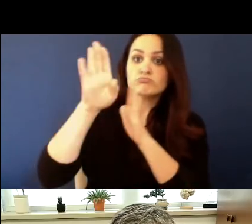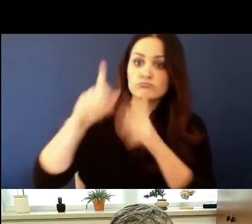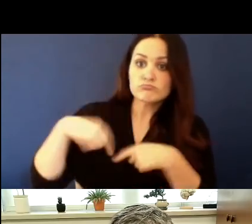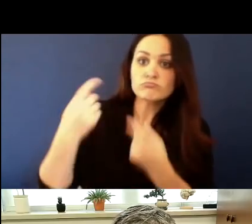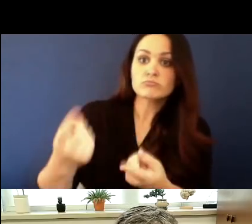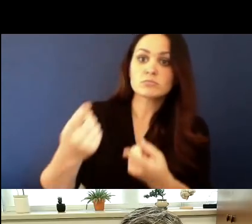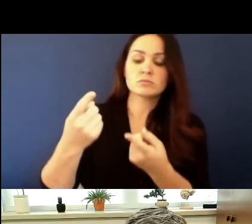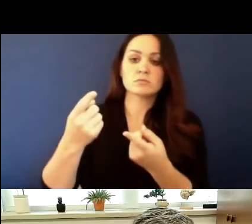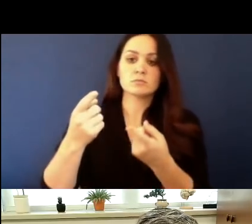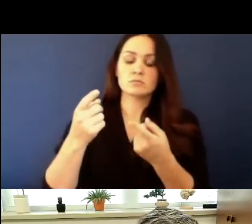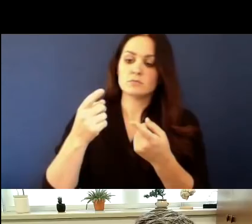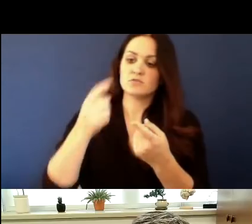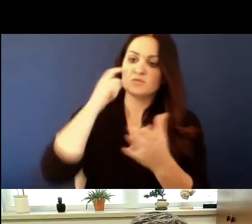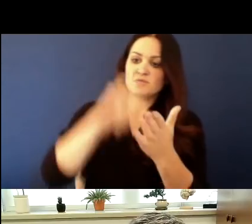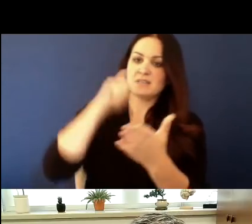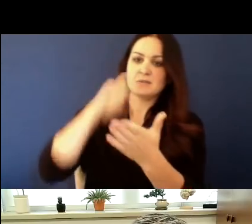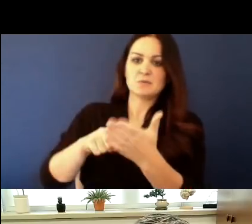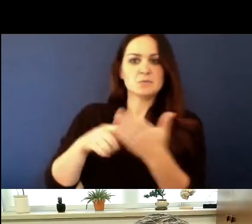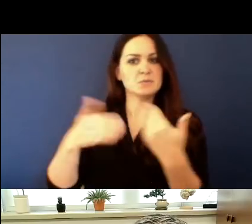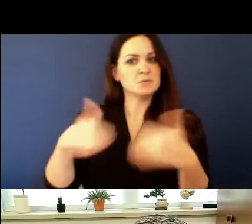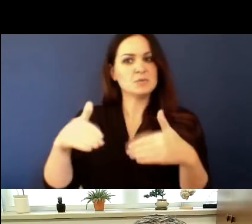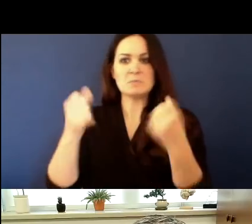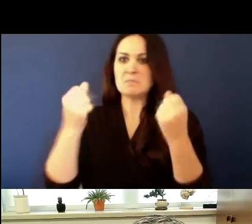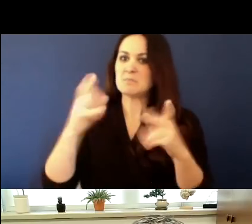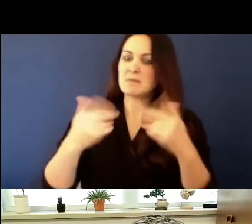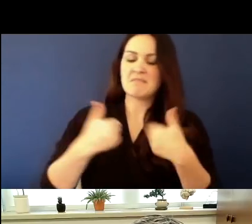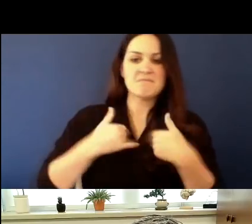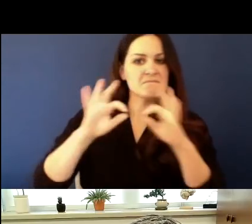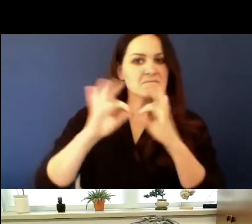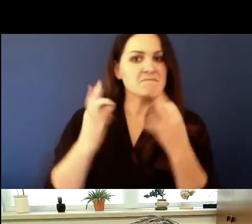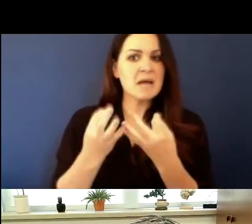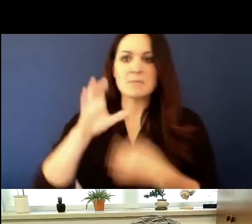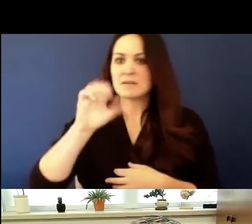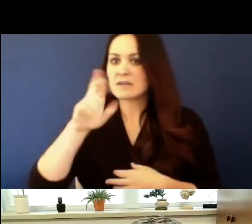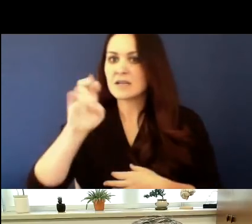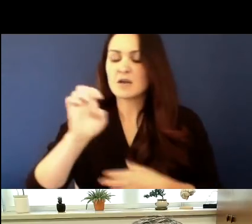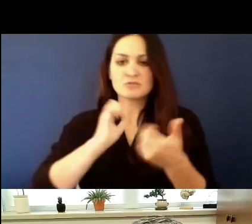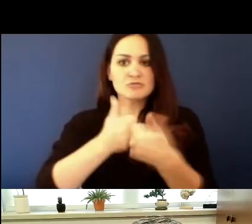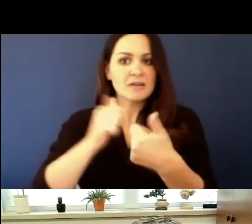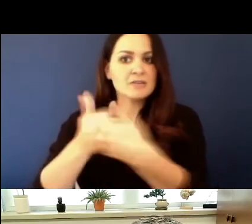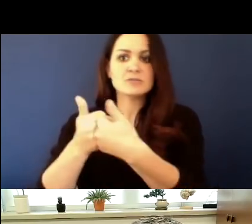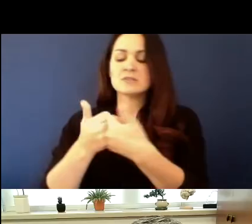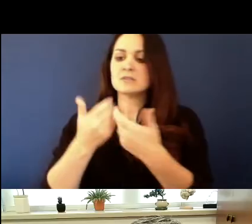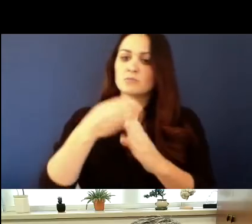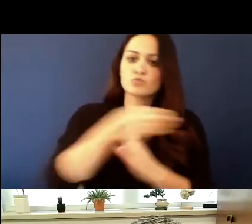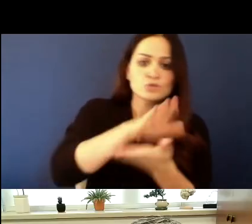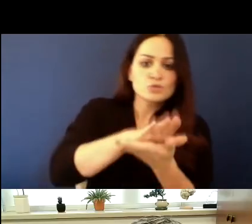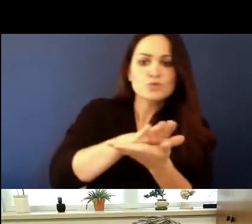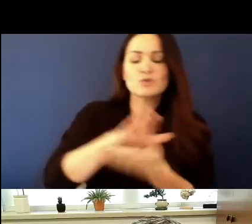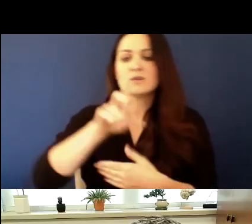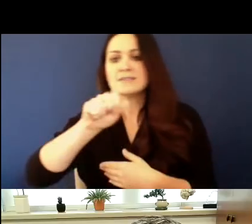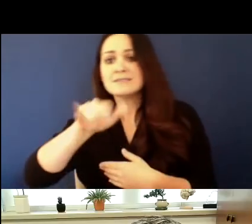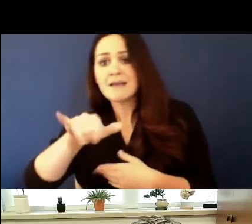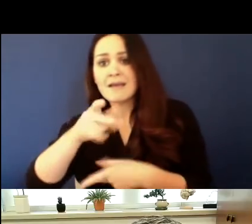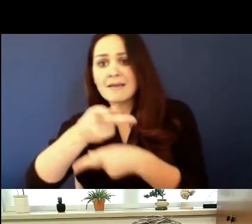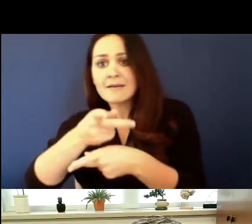are living with these complex family care challenges, whether it's preschool and daycare or the virtual school